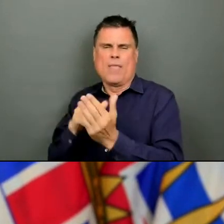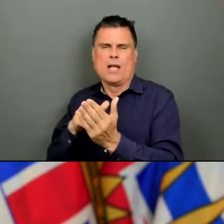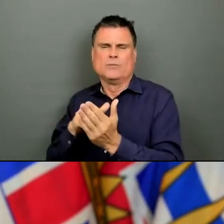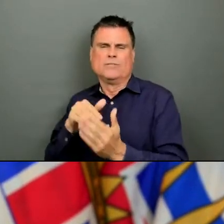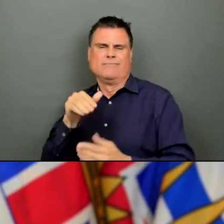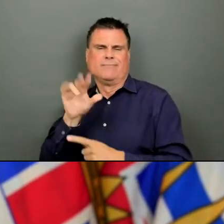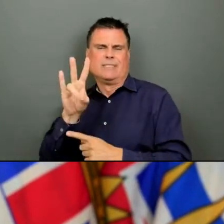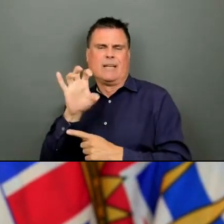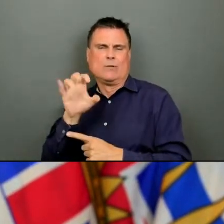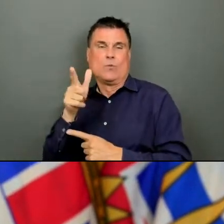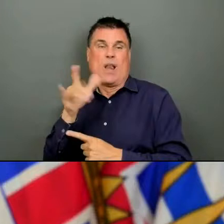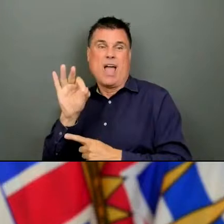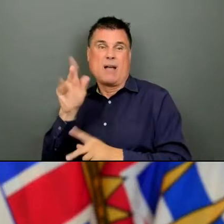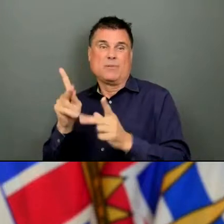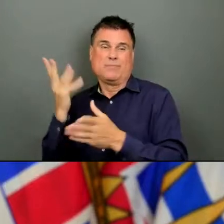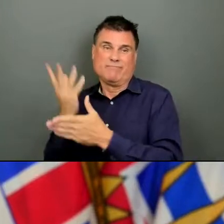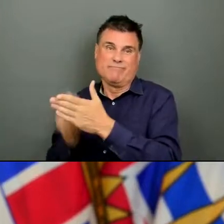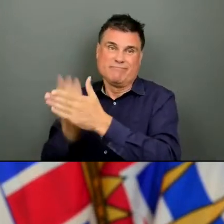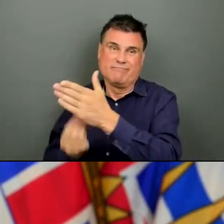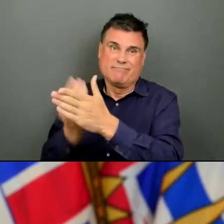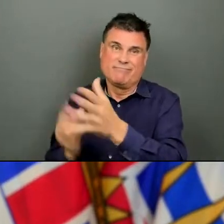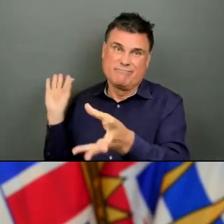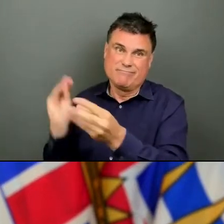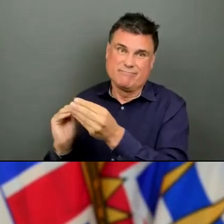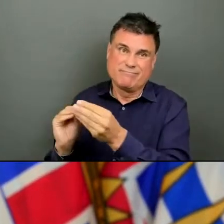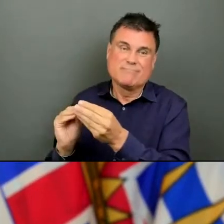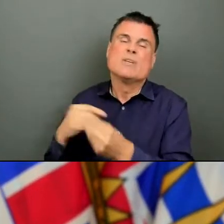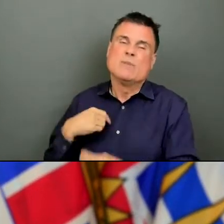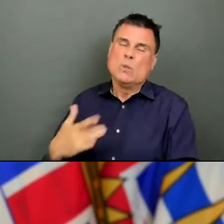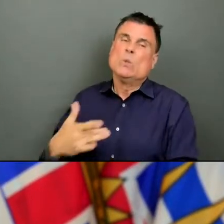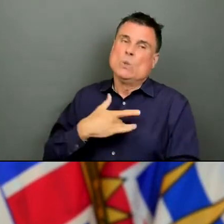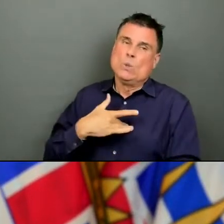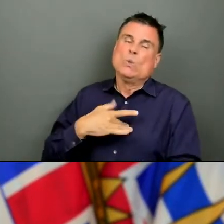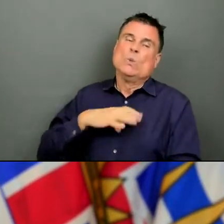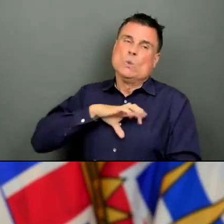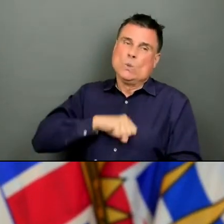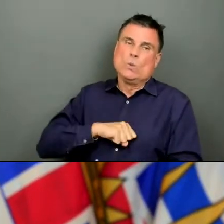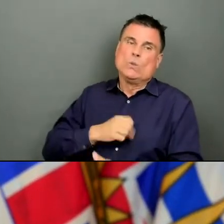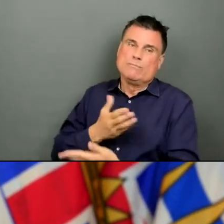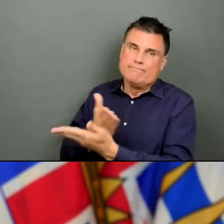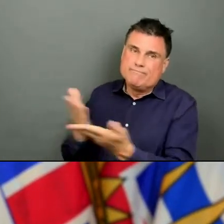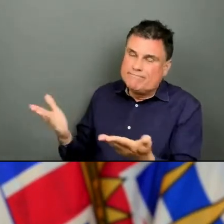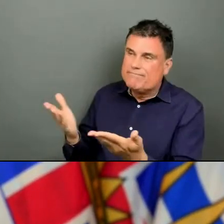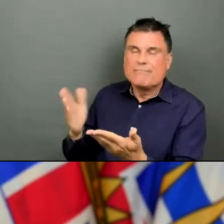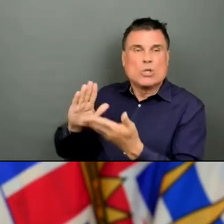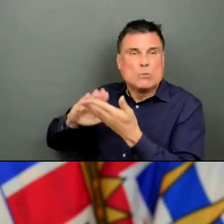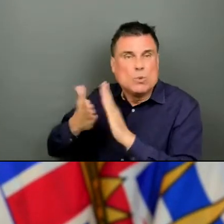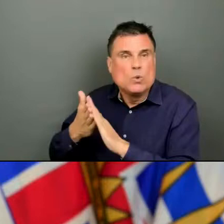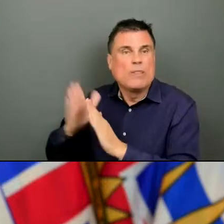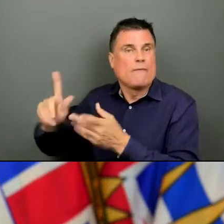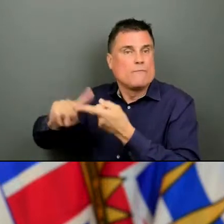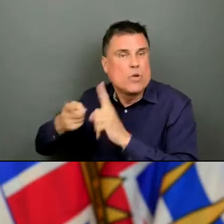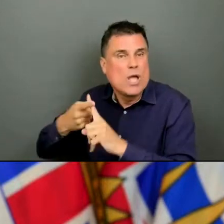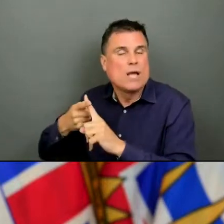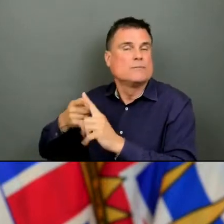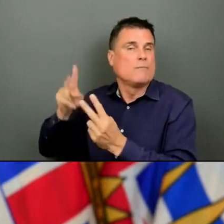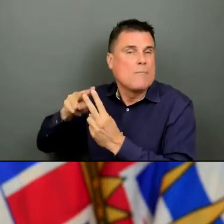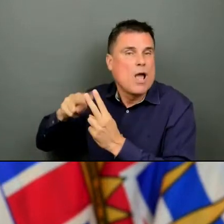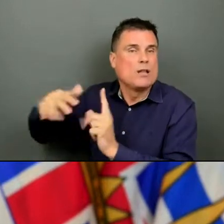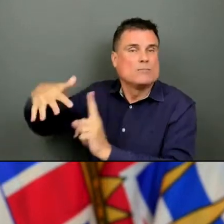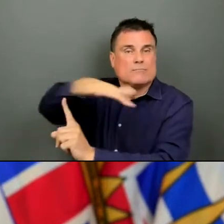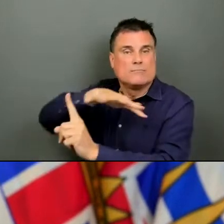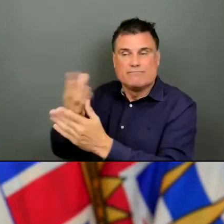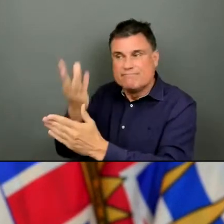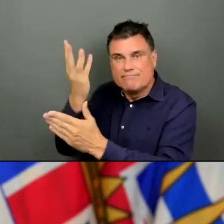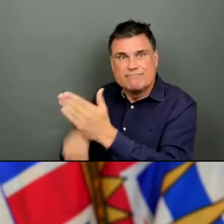1,729. And our condolences go out to all of those who have lost loved ones, to their families and communities. Our thoughts are with